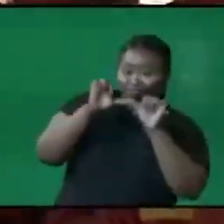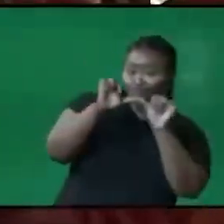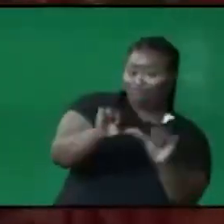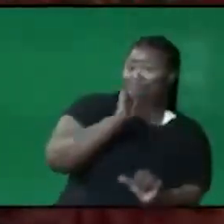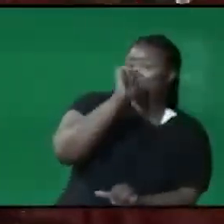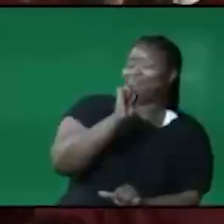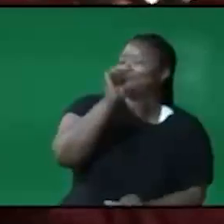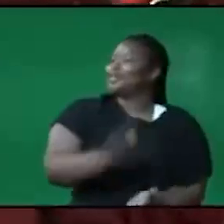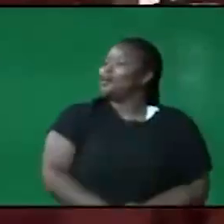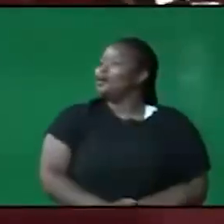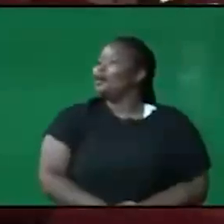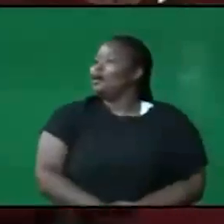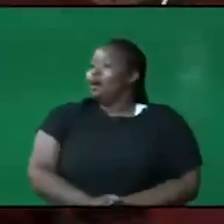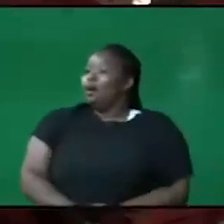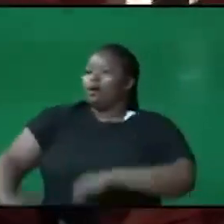Besishaya.